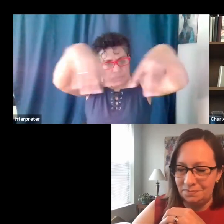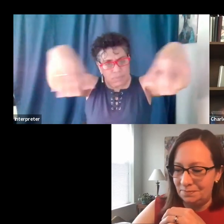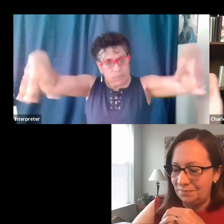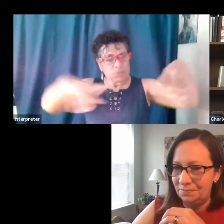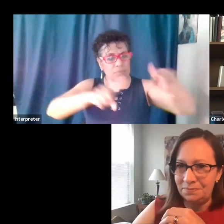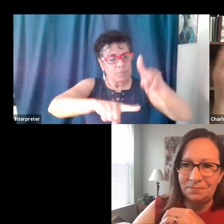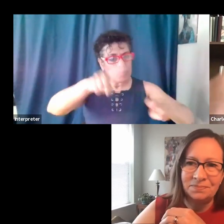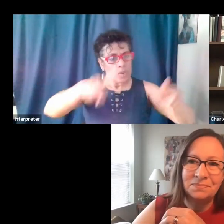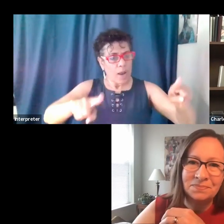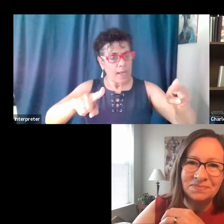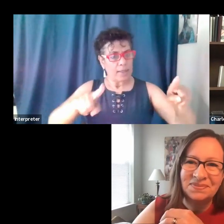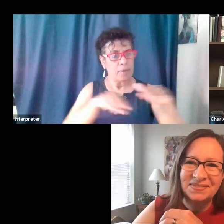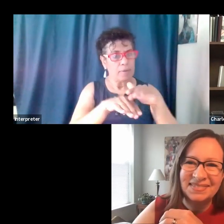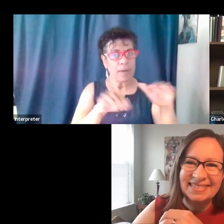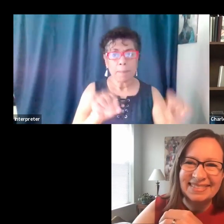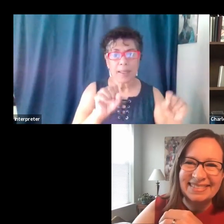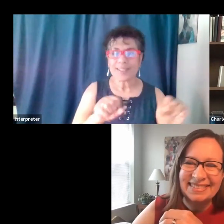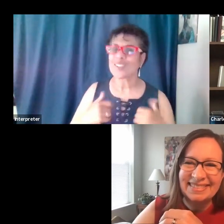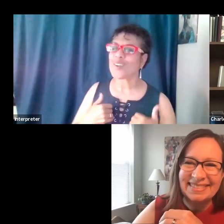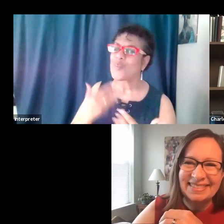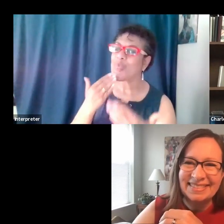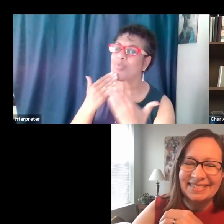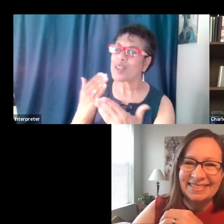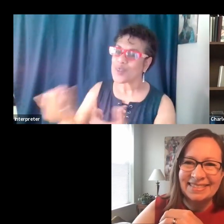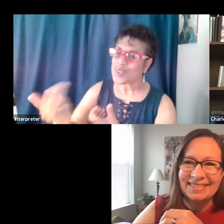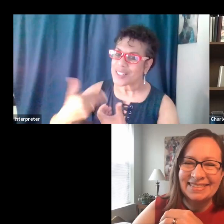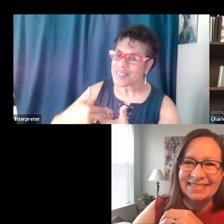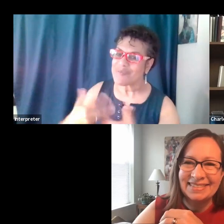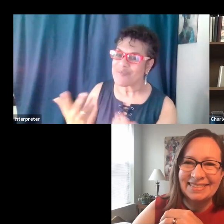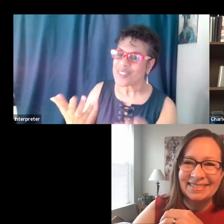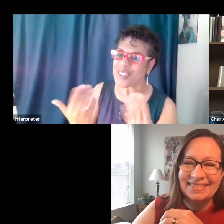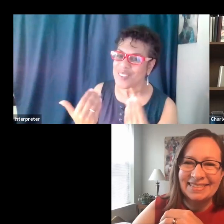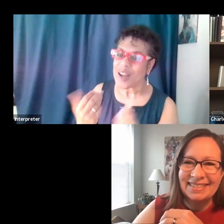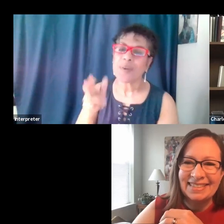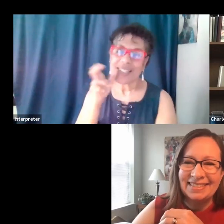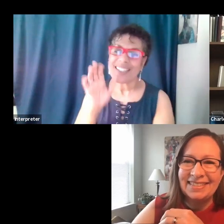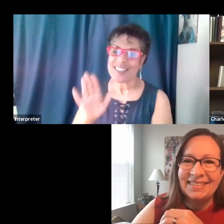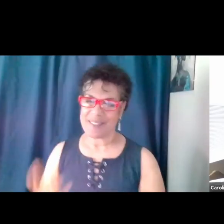So, Caroline, thrilled that you're here today with Me Too Orchestra.